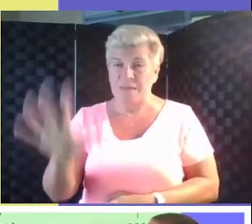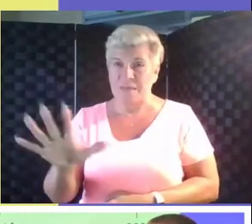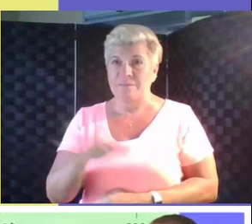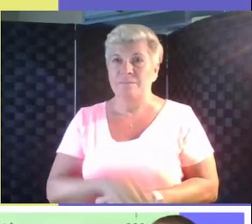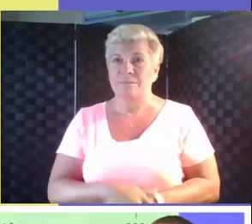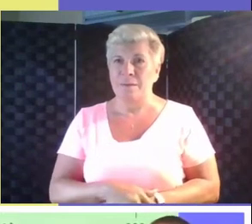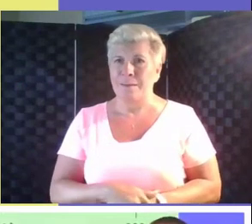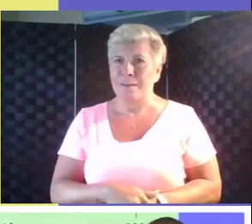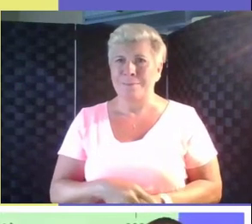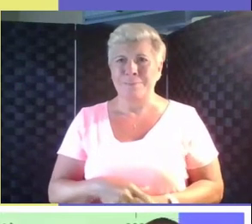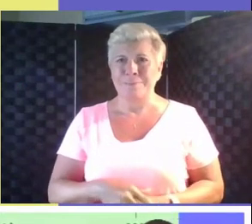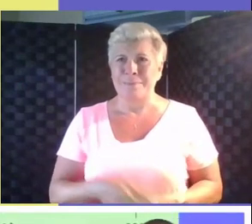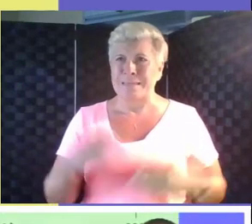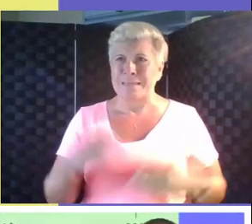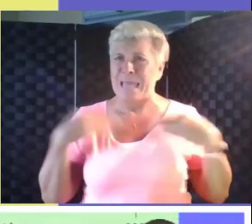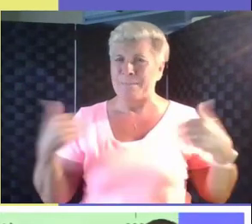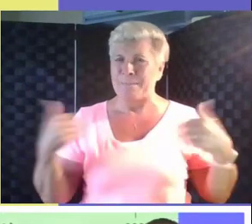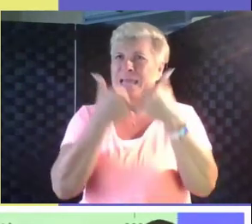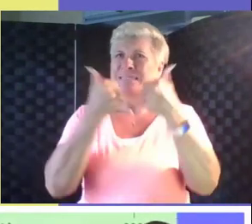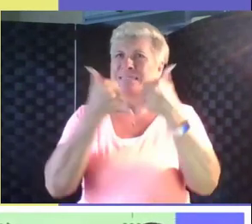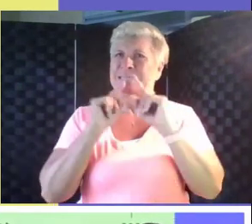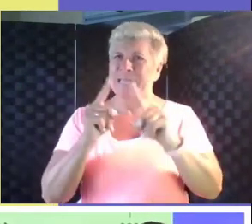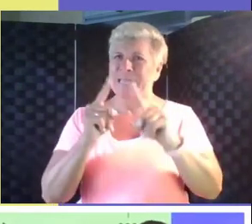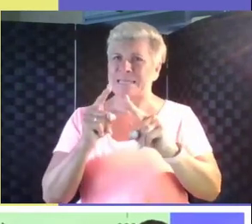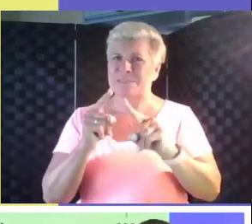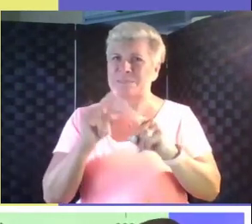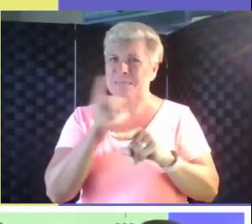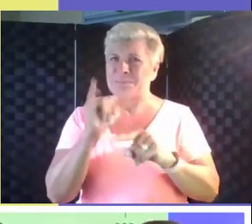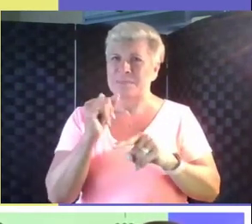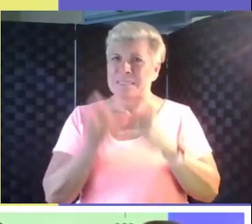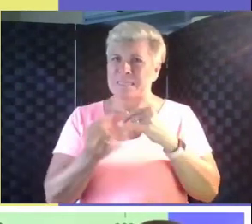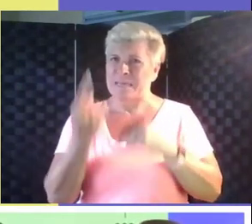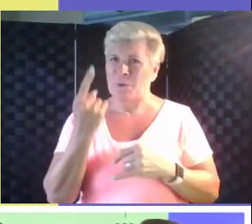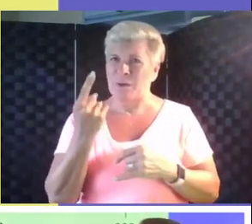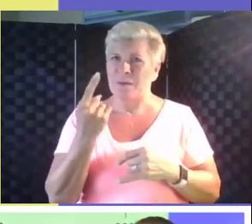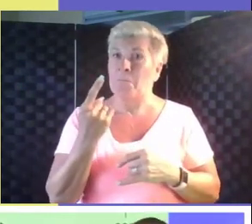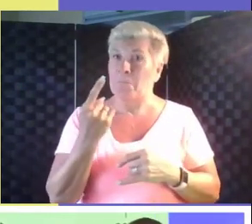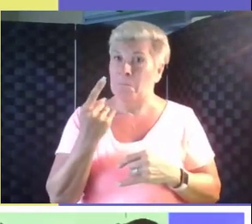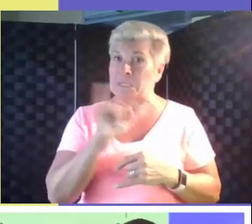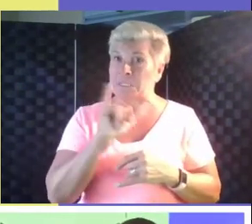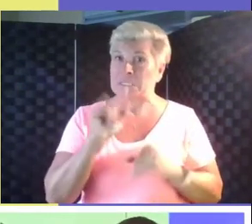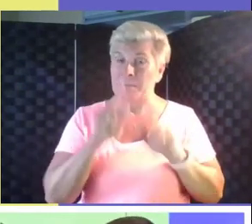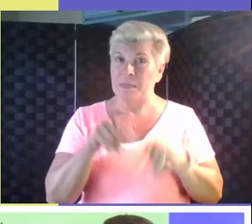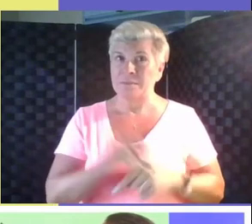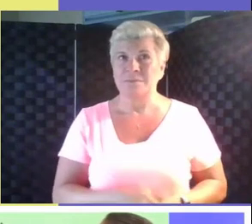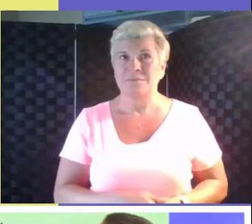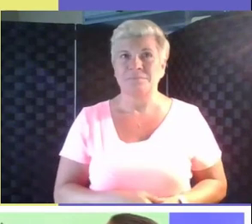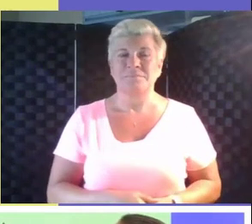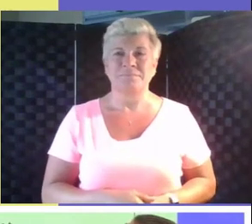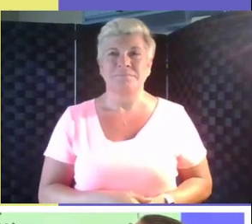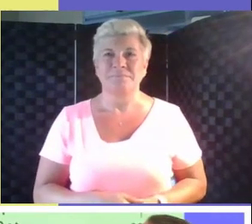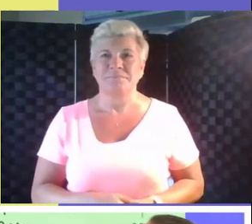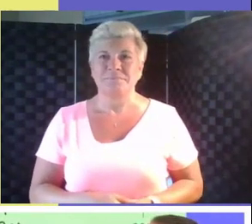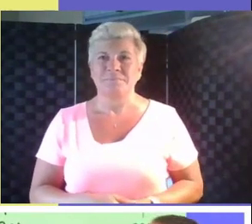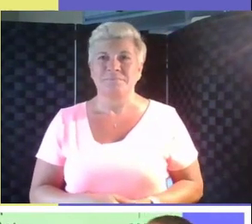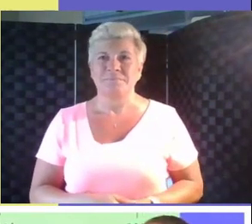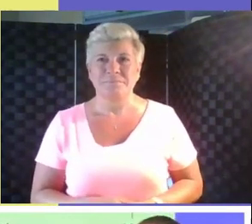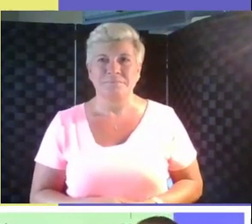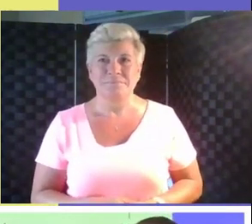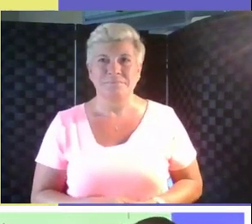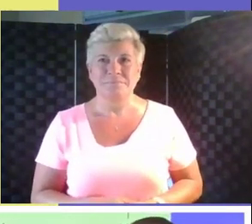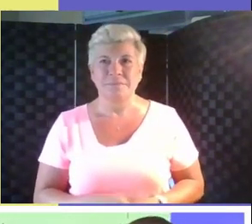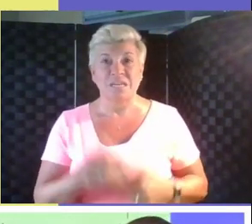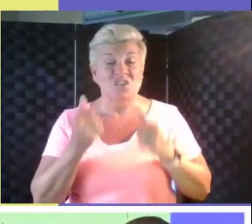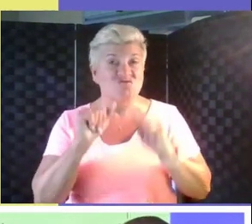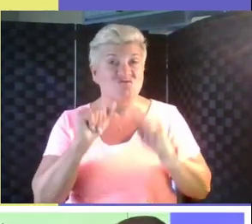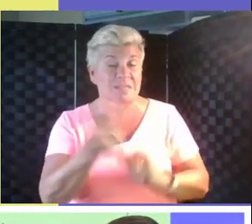155. Well, that was a happy accident. Wasn't that the answer to our last problem? My brain must have been thinking about 5s.